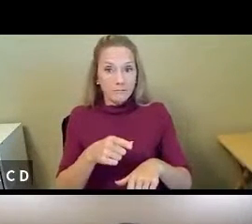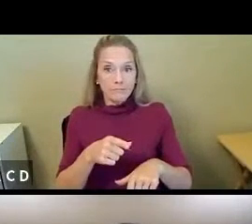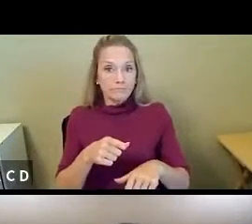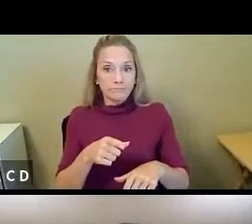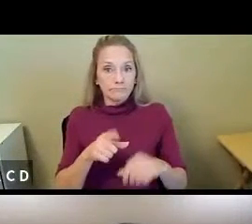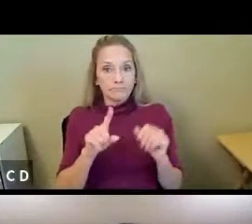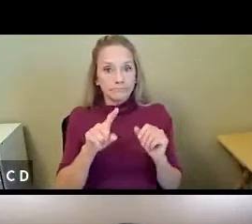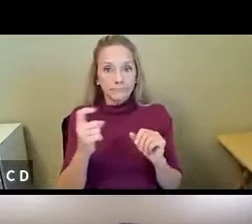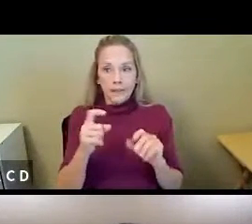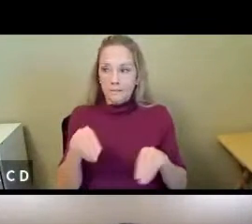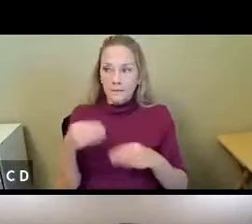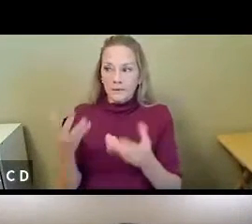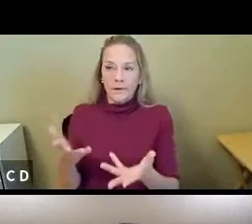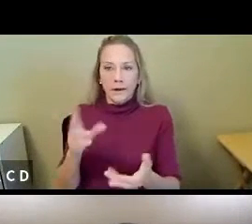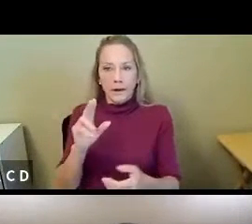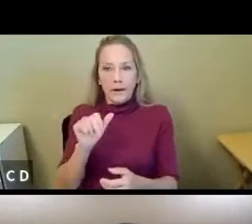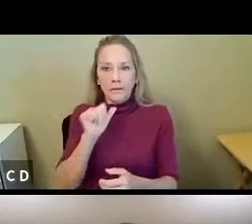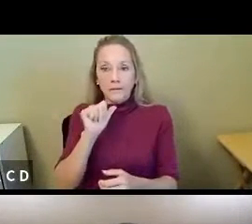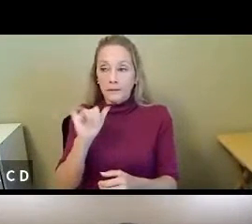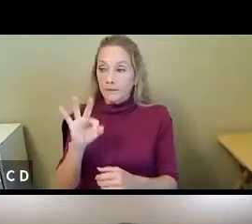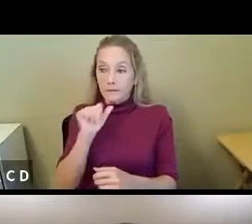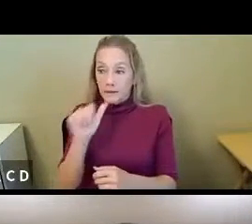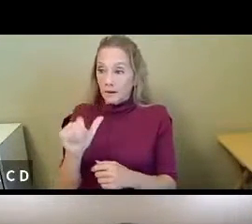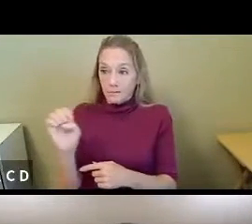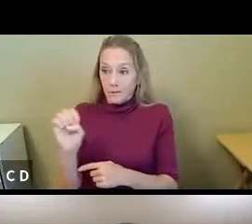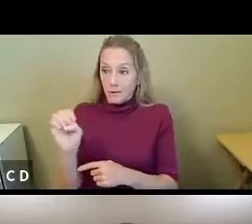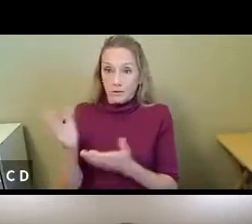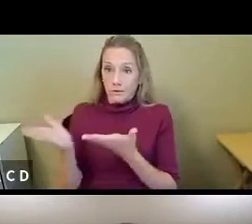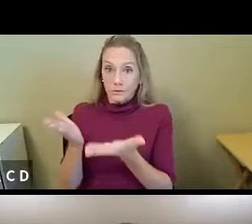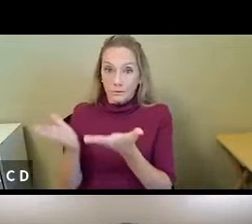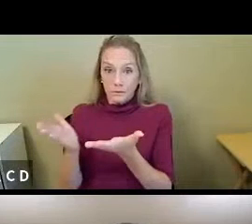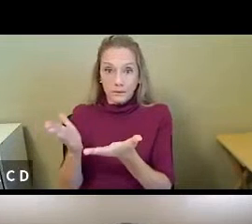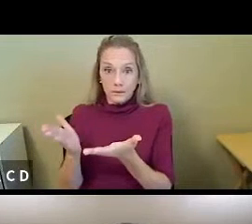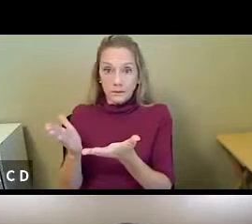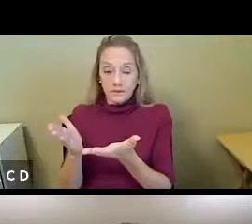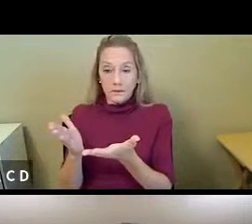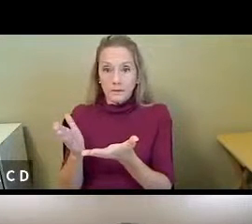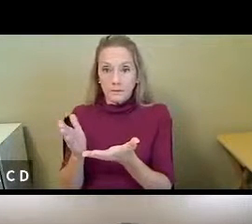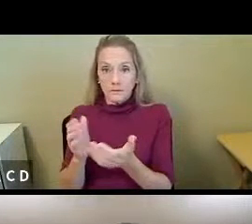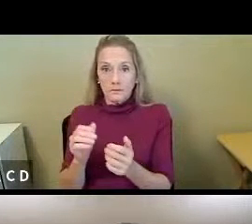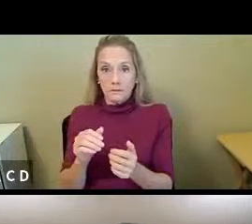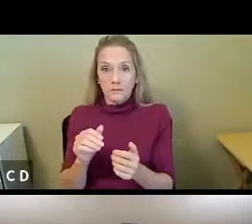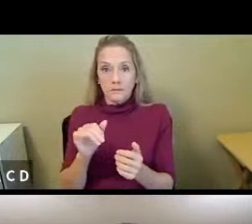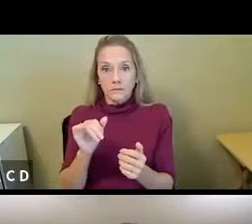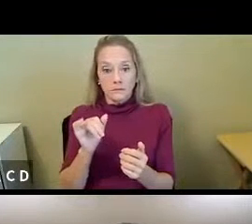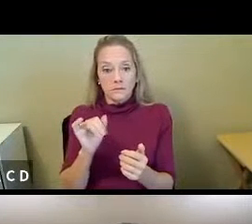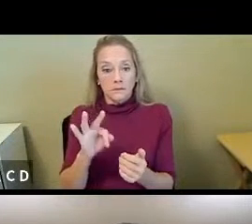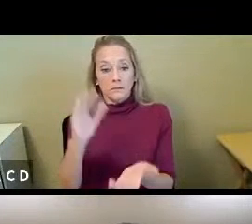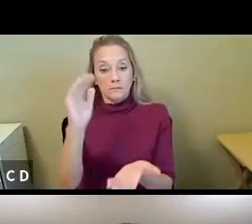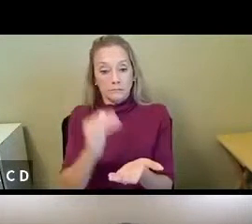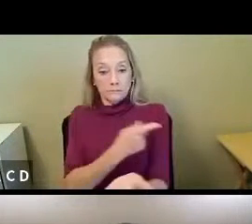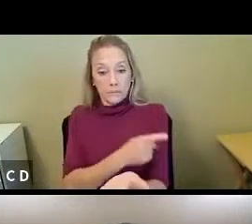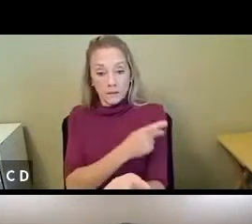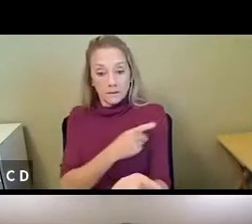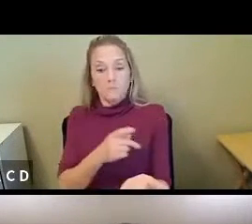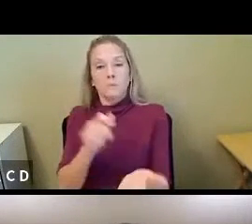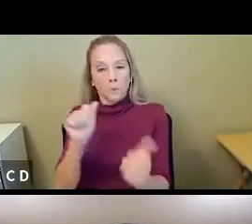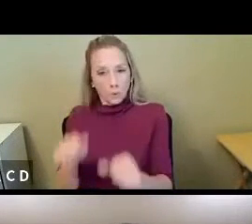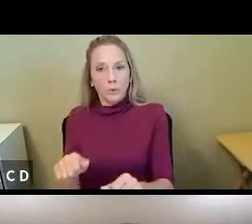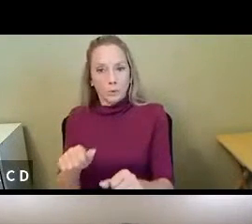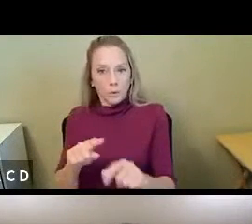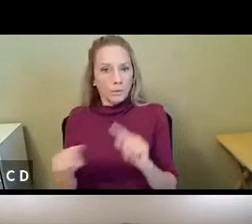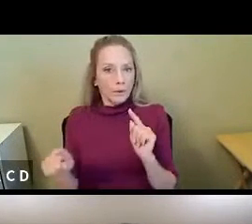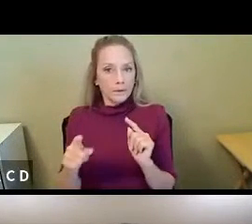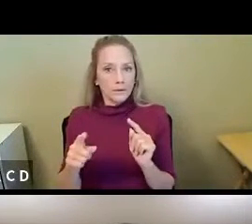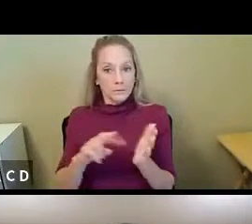of the non-emergent services that they otherwise typically and want to provide. So as